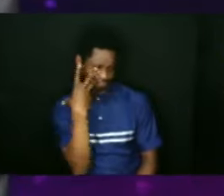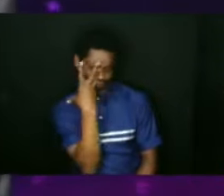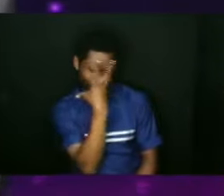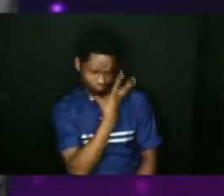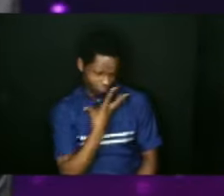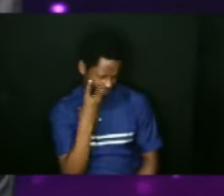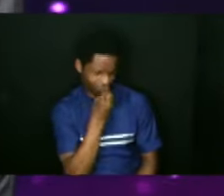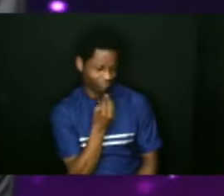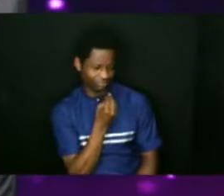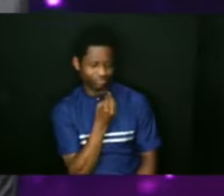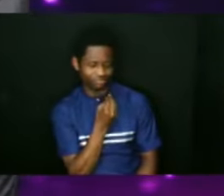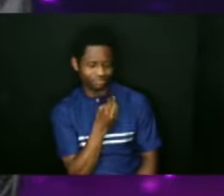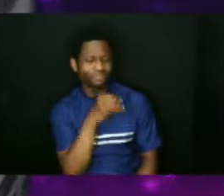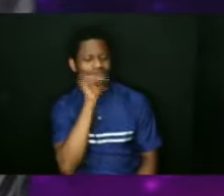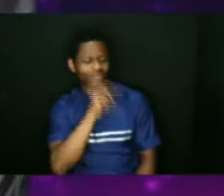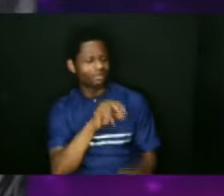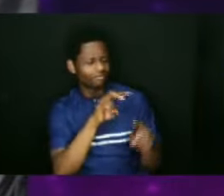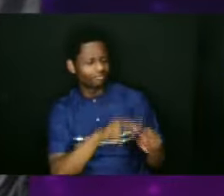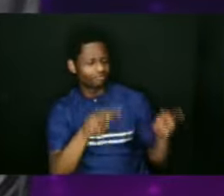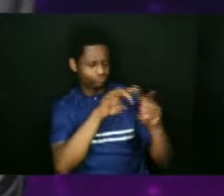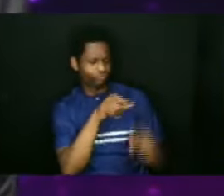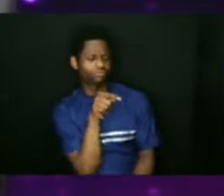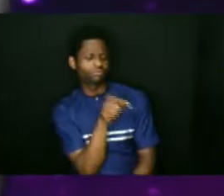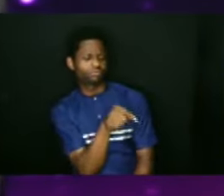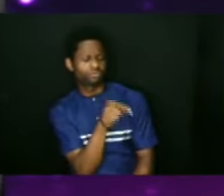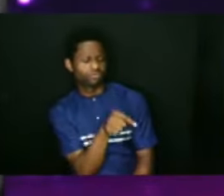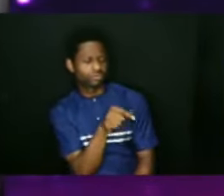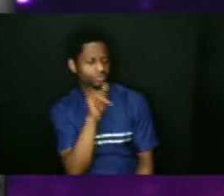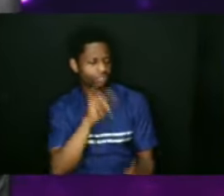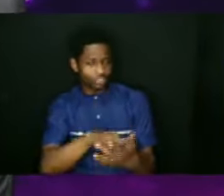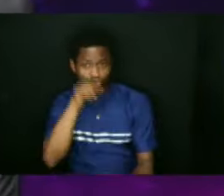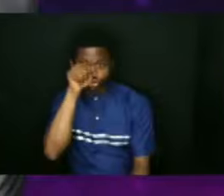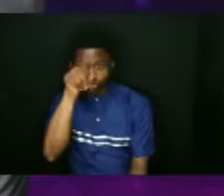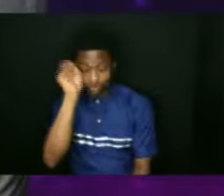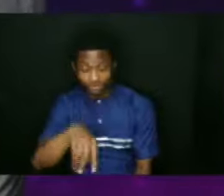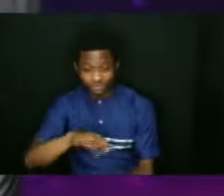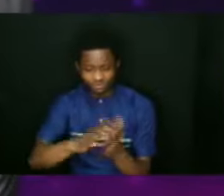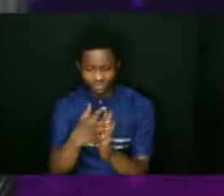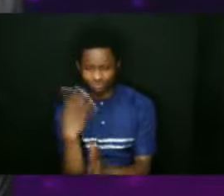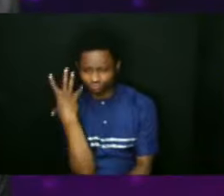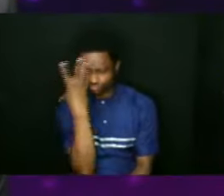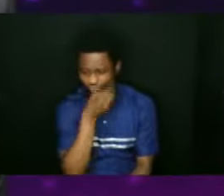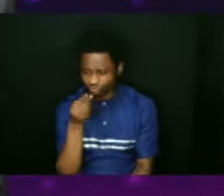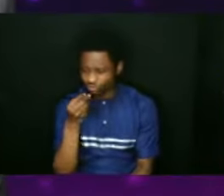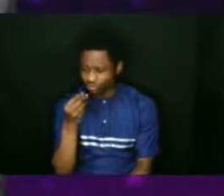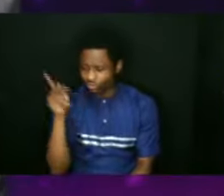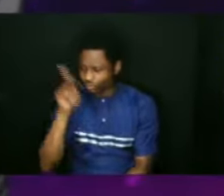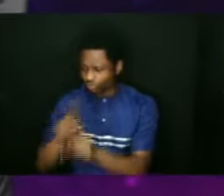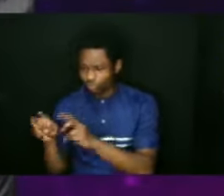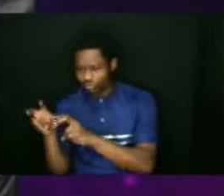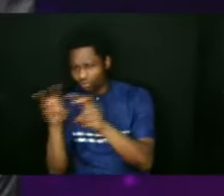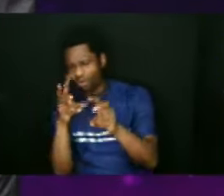that is the virtue. That you will be attractive wherever you are.